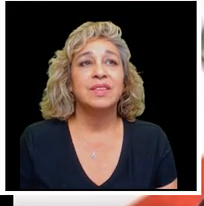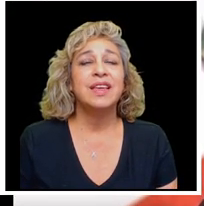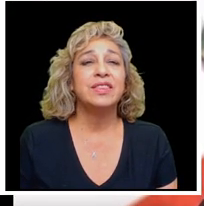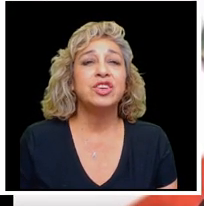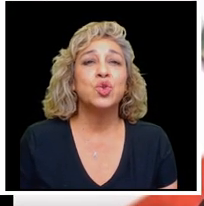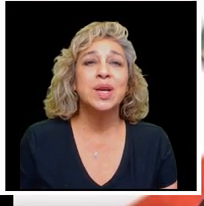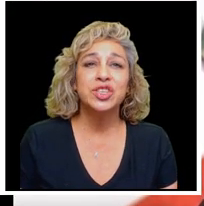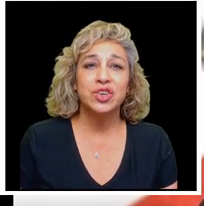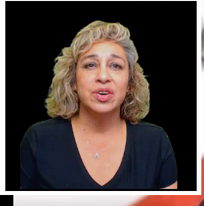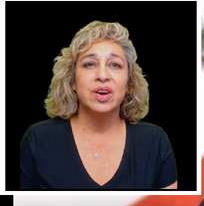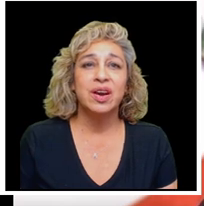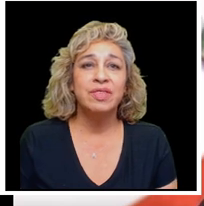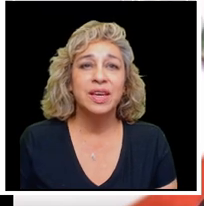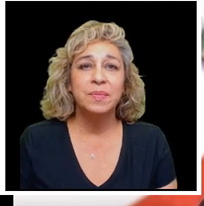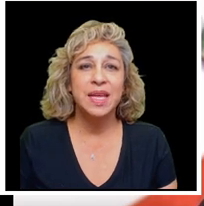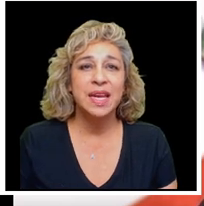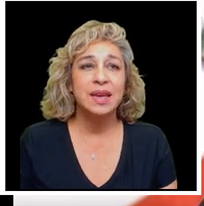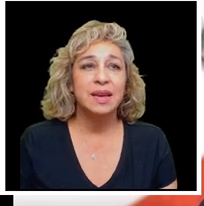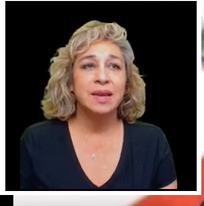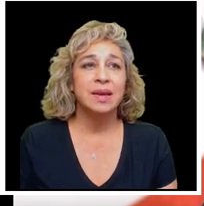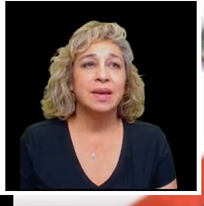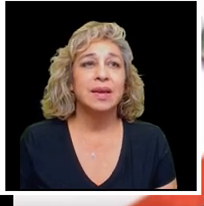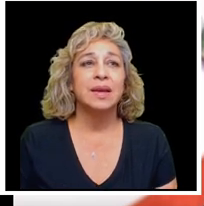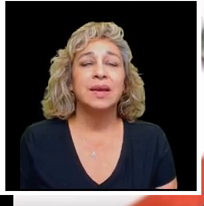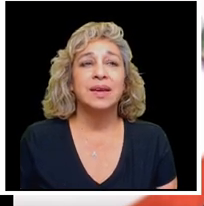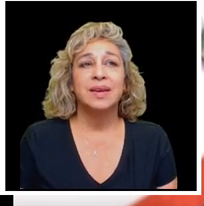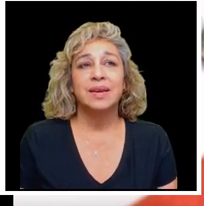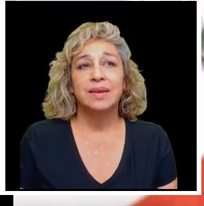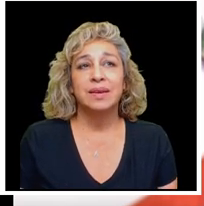the treasurer of the committee